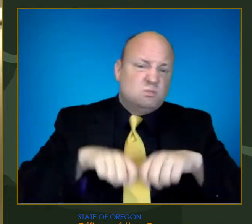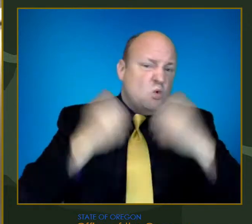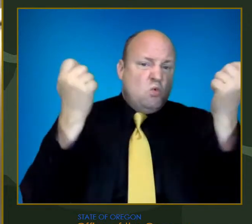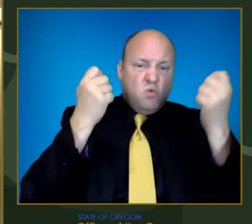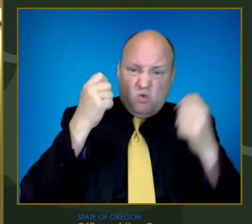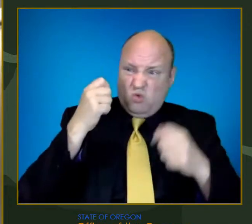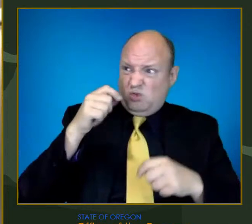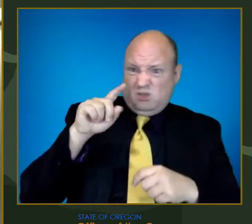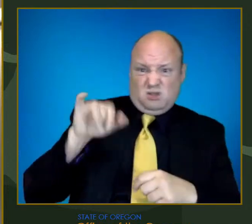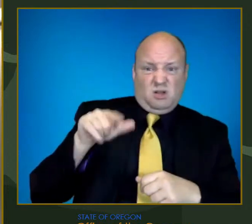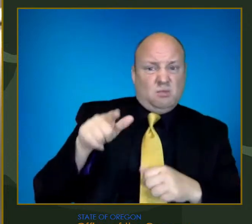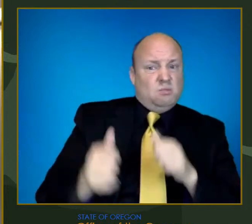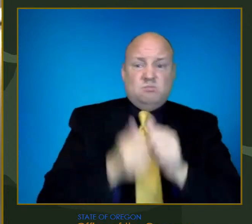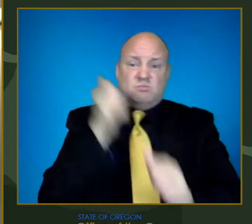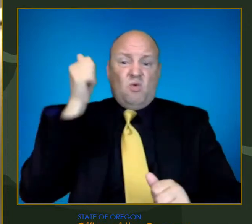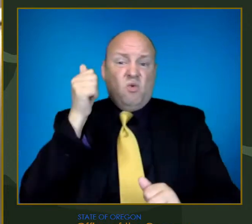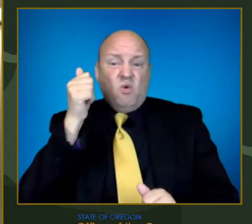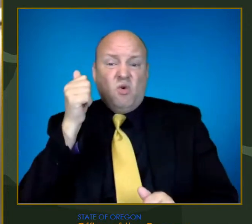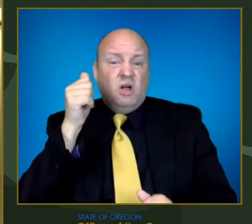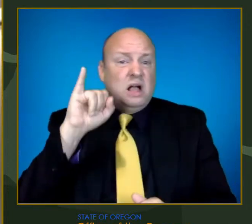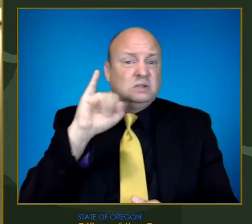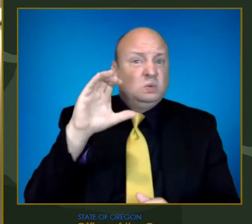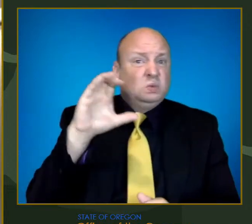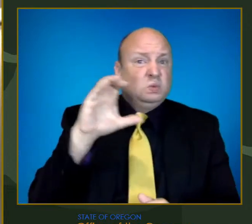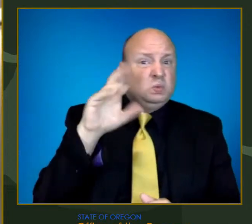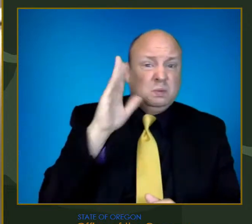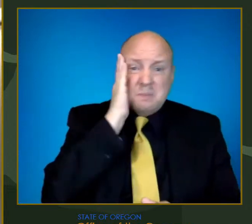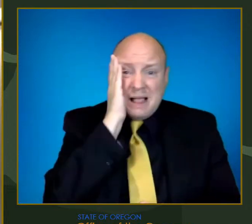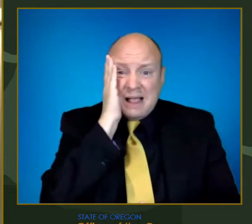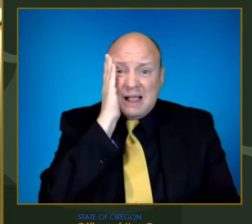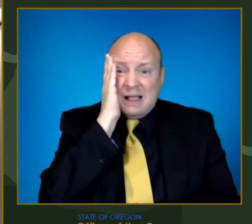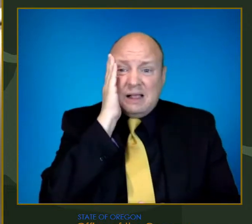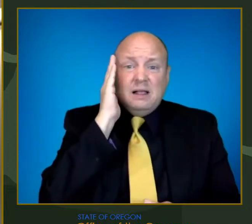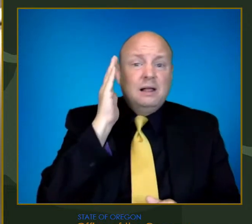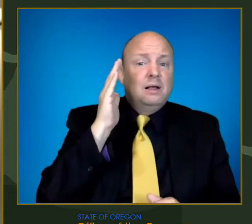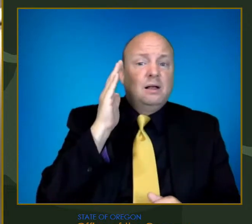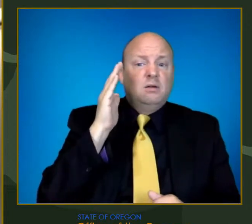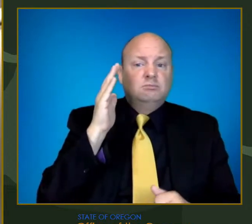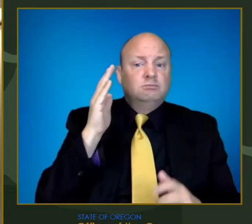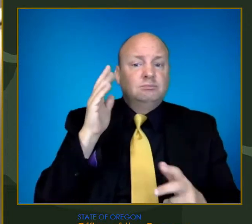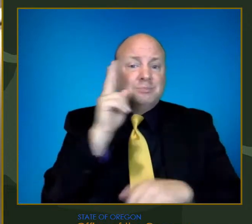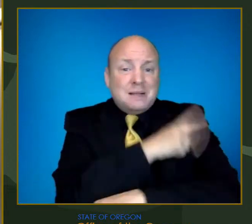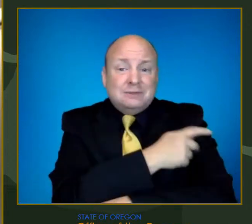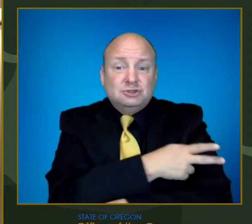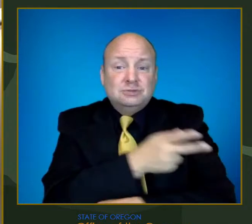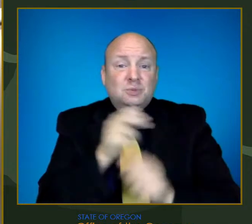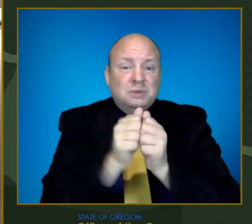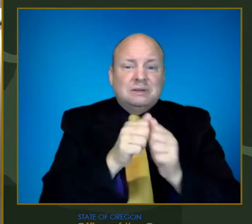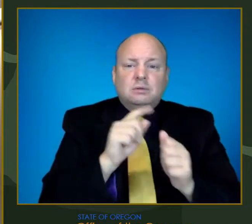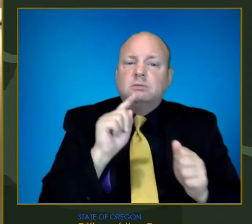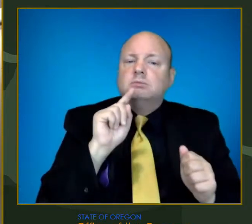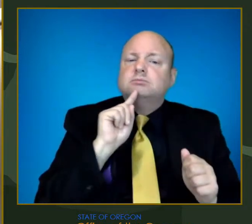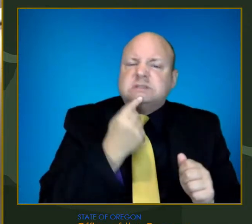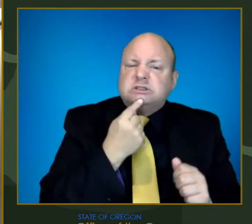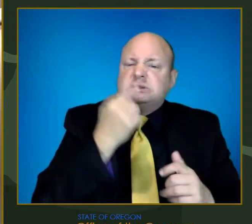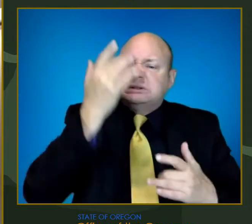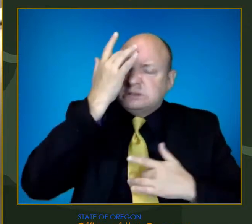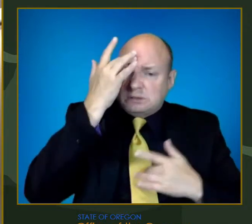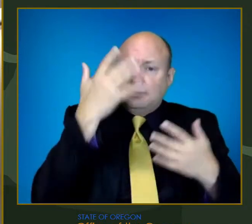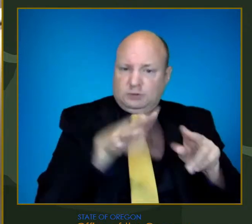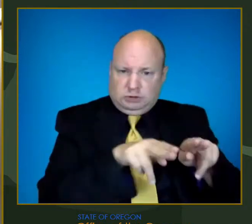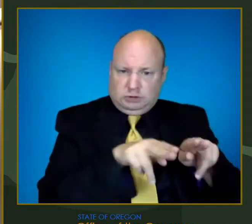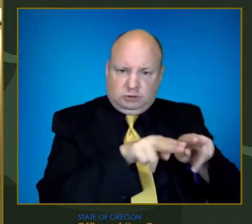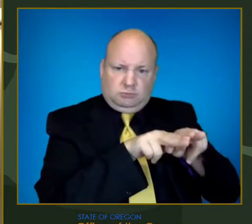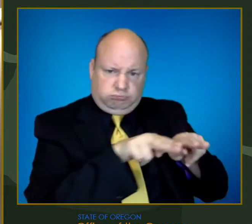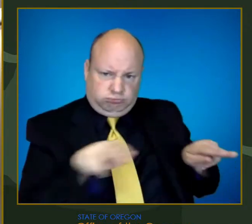are beds that are being utilized for these very important patients with a severe infection, but they're also taking the place of beds